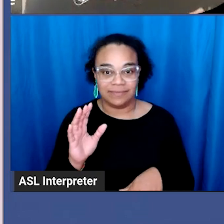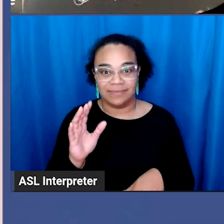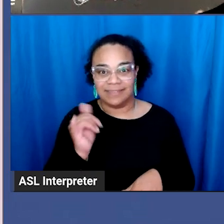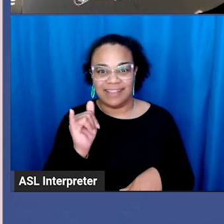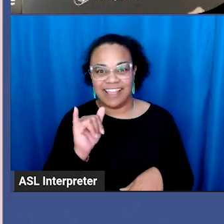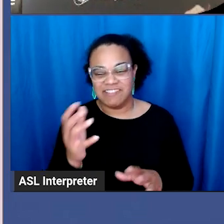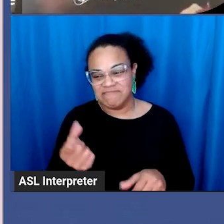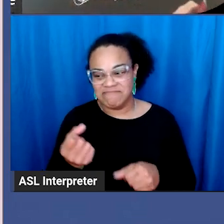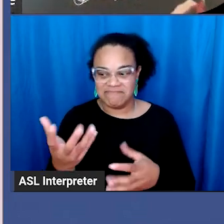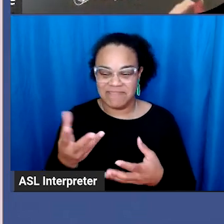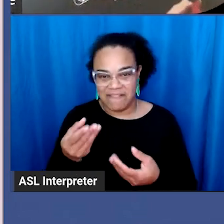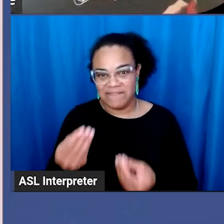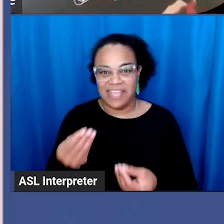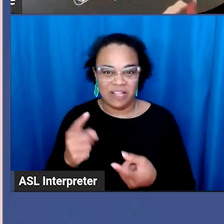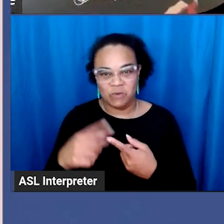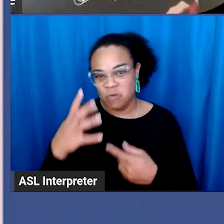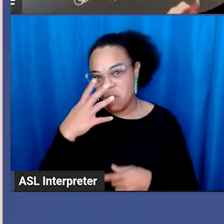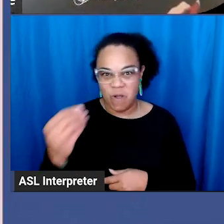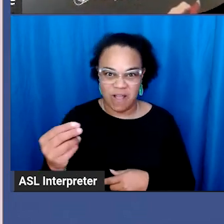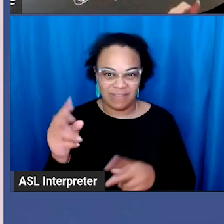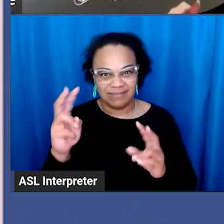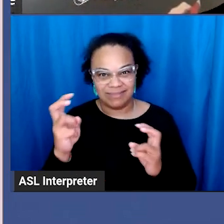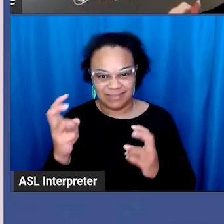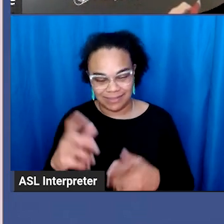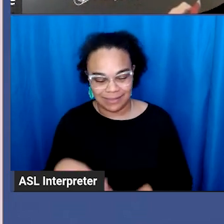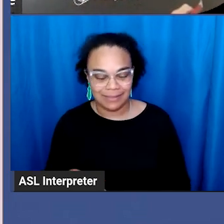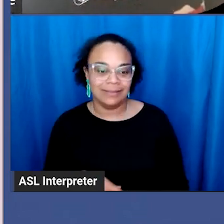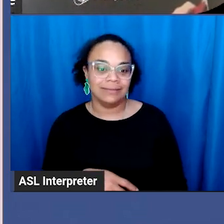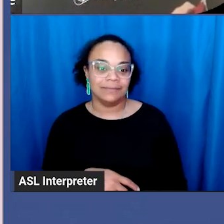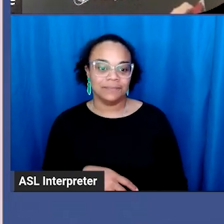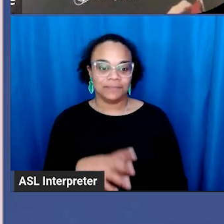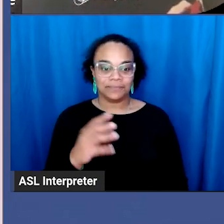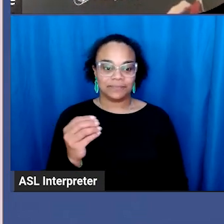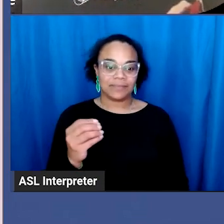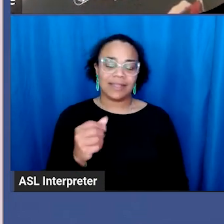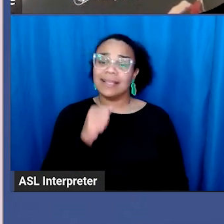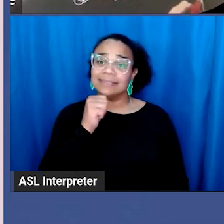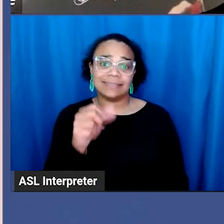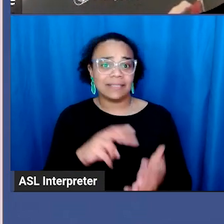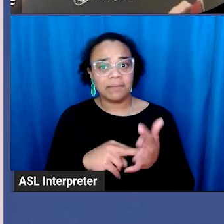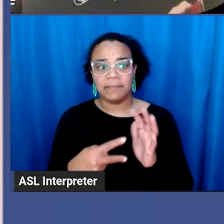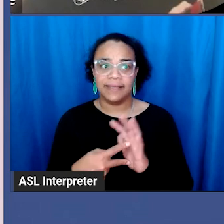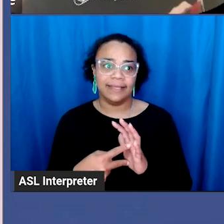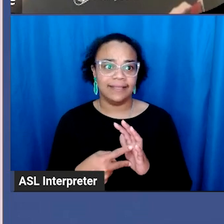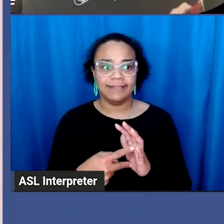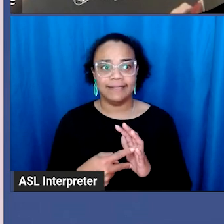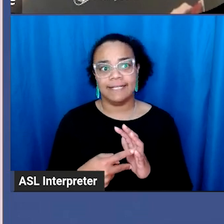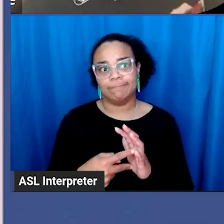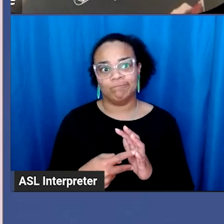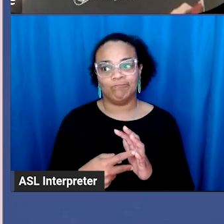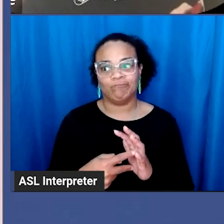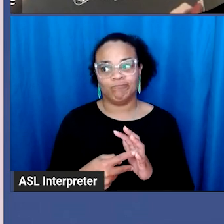wolves, um, but and it's not to say that there's